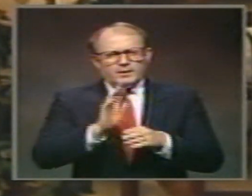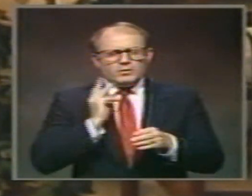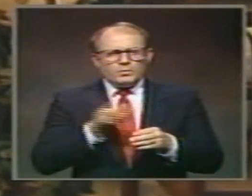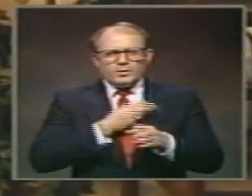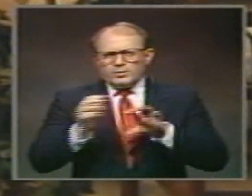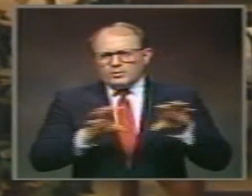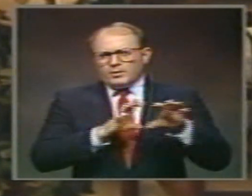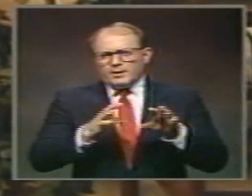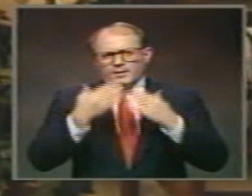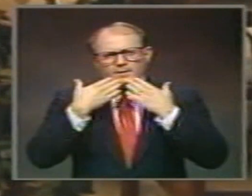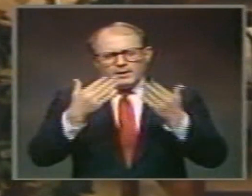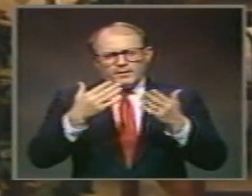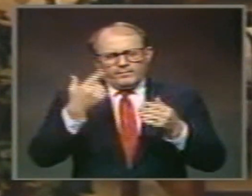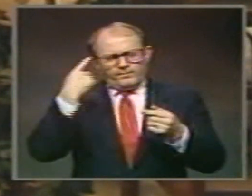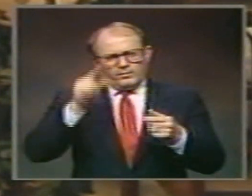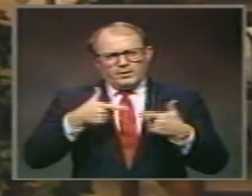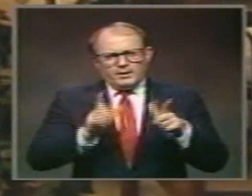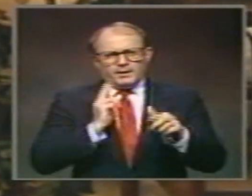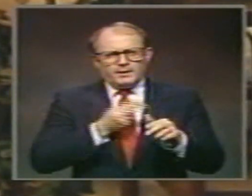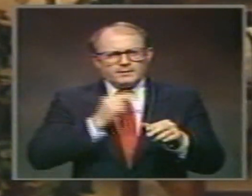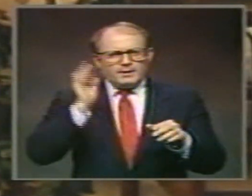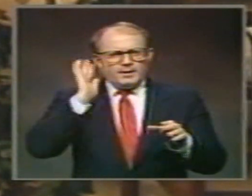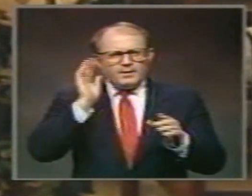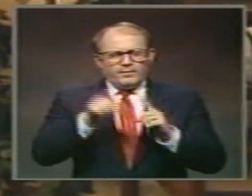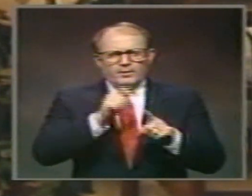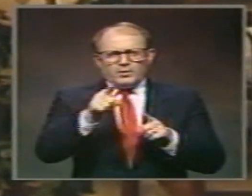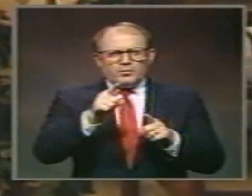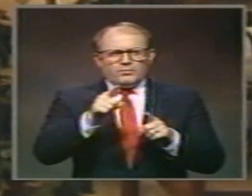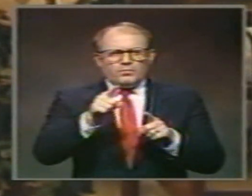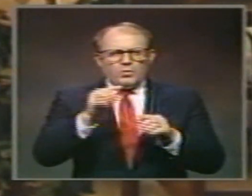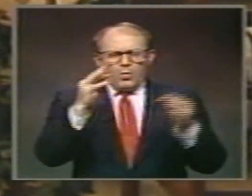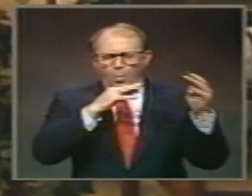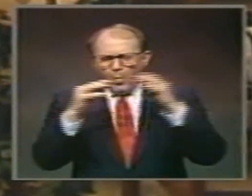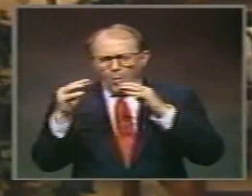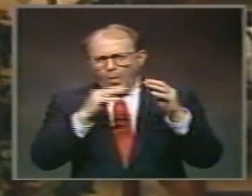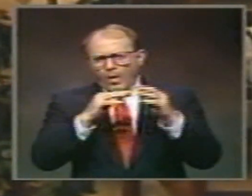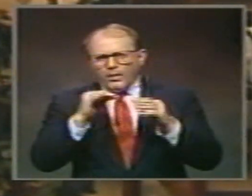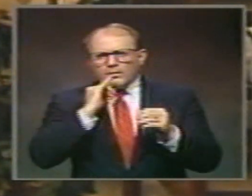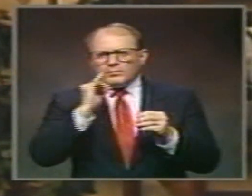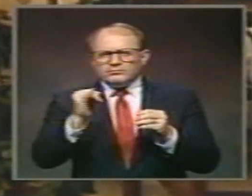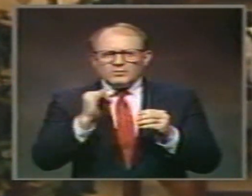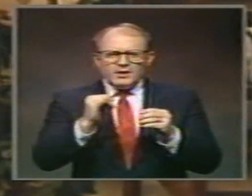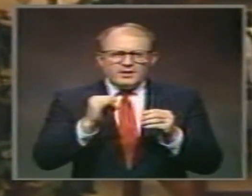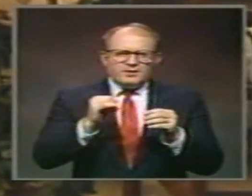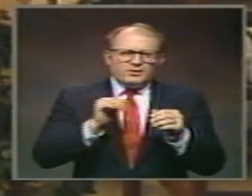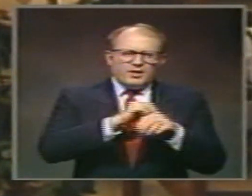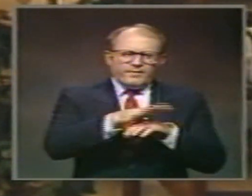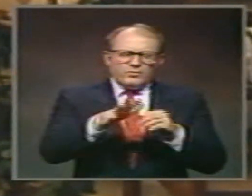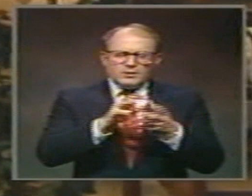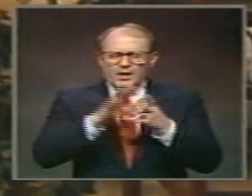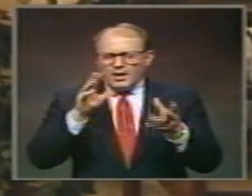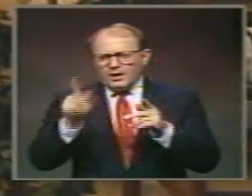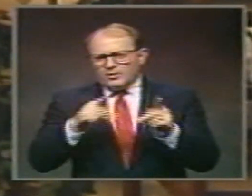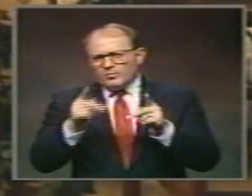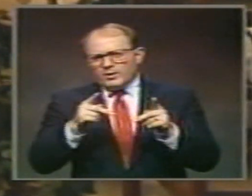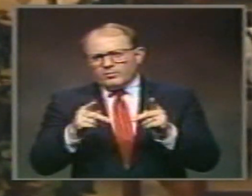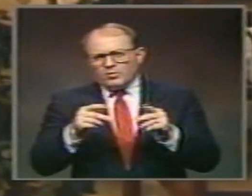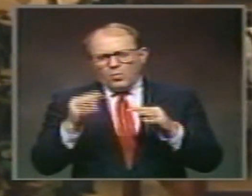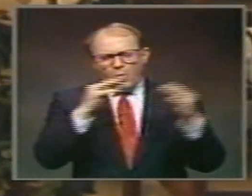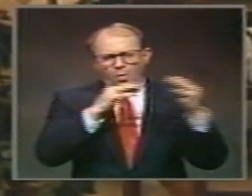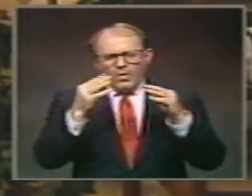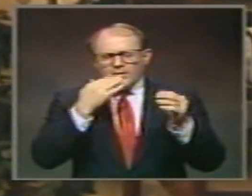in. Thanks for letting us hear from you. The war's heavy on everybody's mind. War's a terrible way of settling